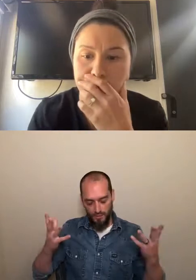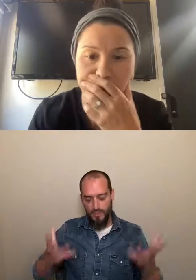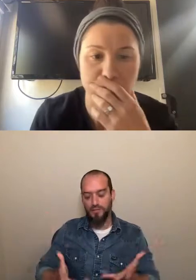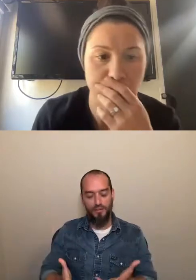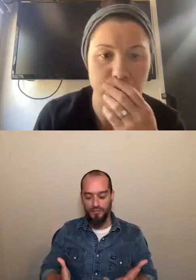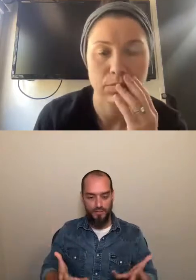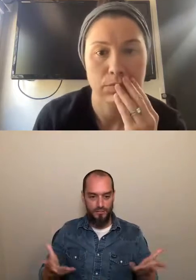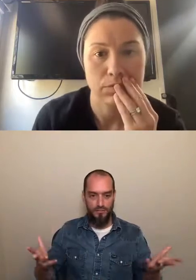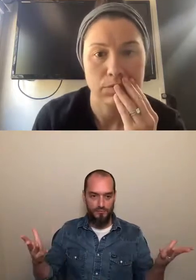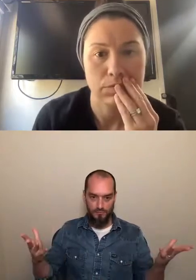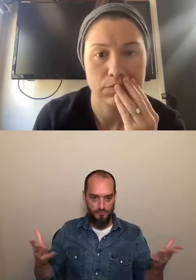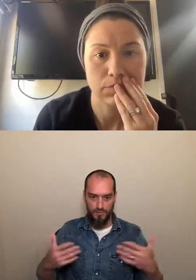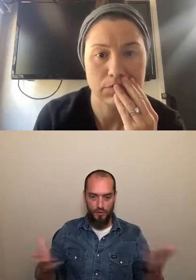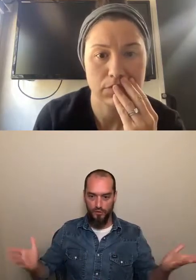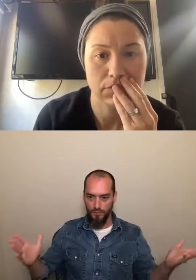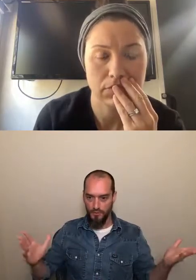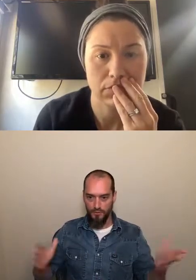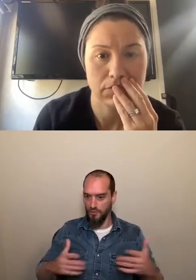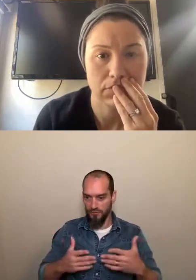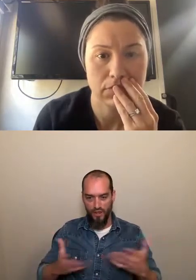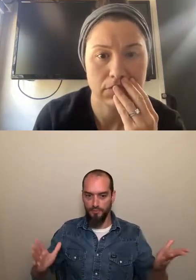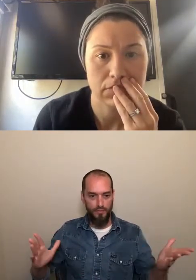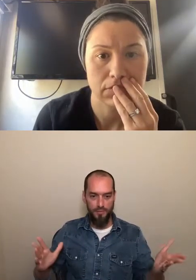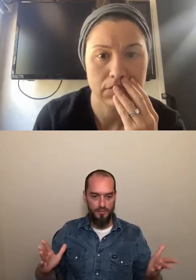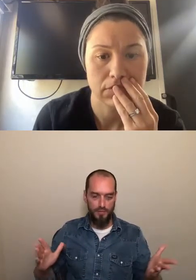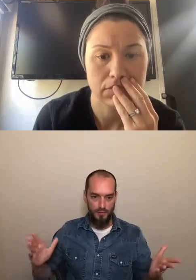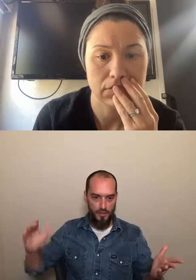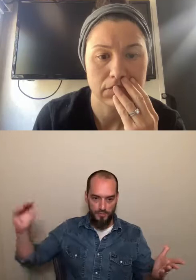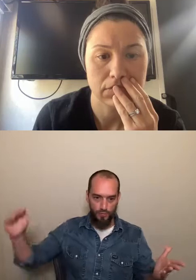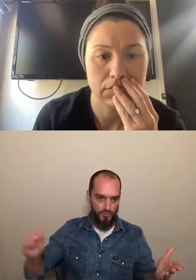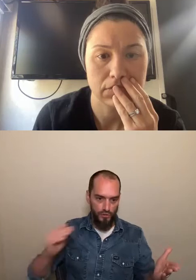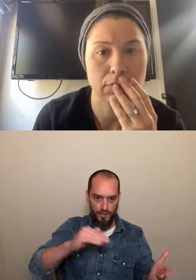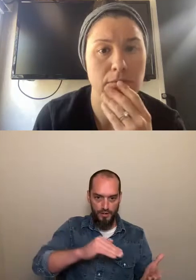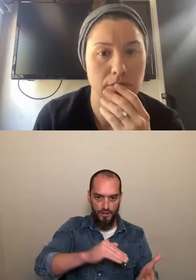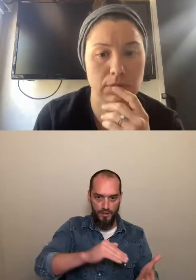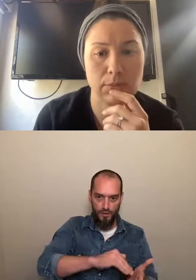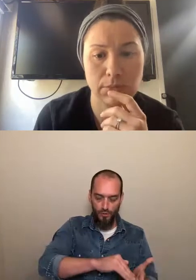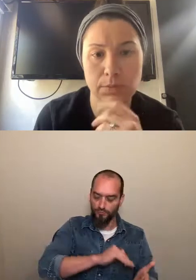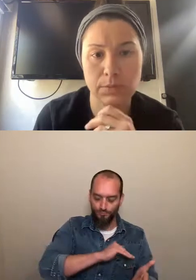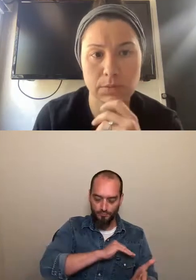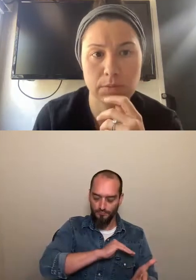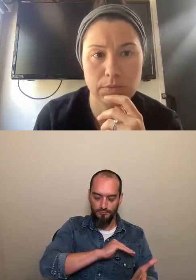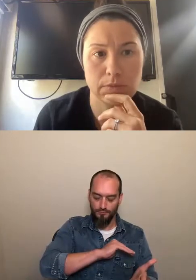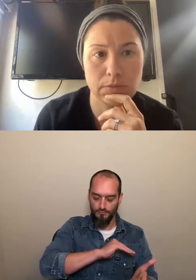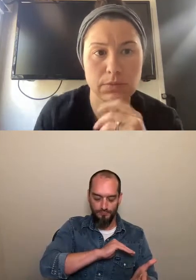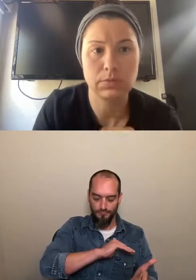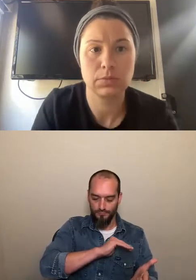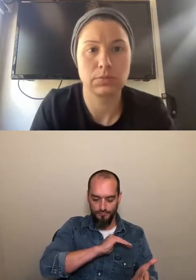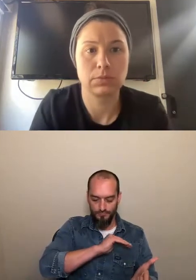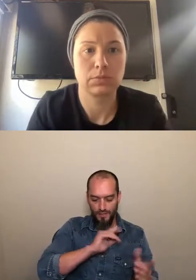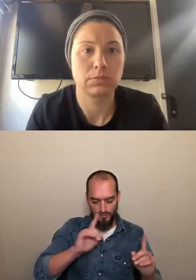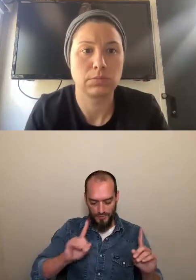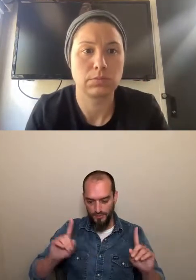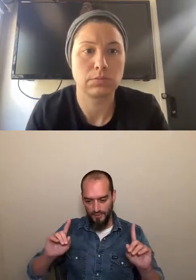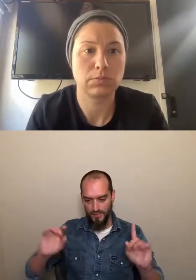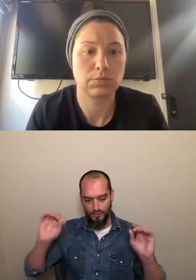Now, especially here in Texas, y'all, it's all humid. It's all, nothing but humidity. So if we have humid air entering a home,